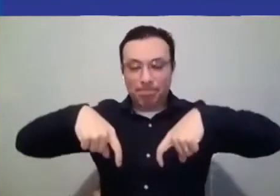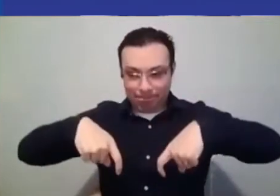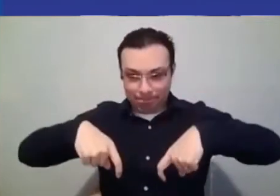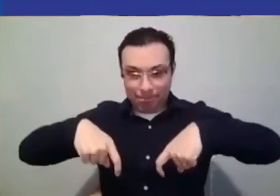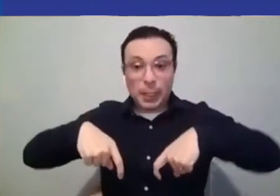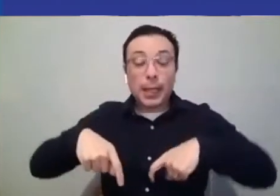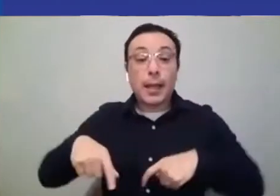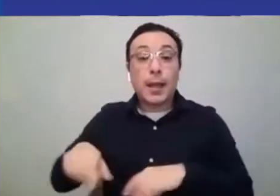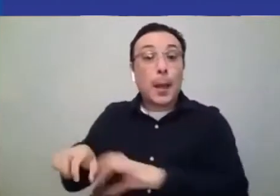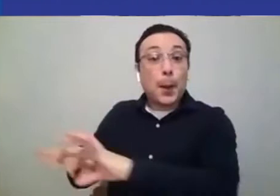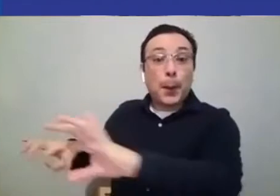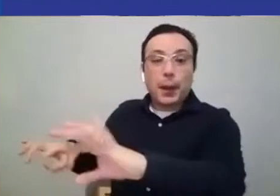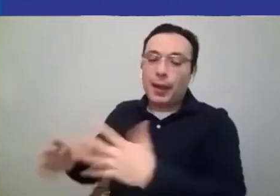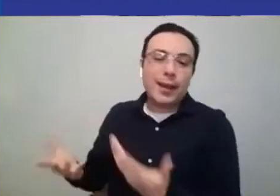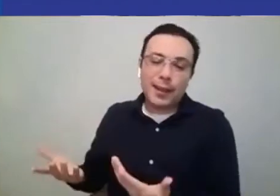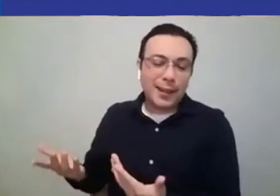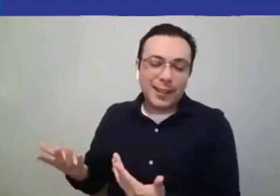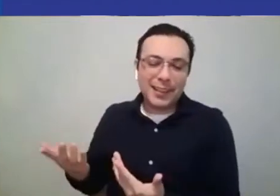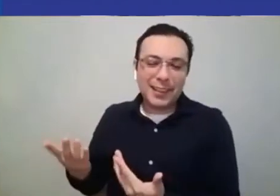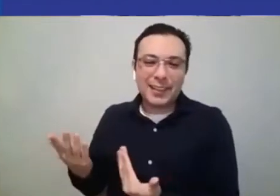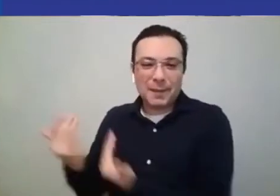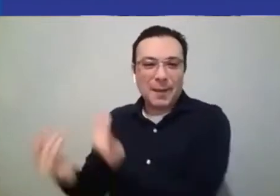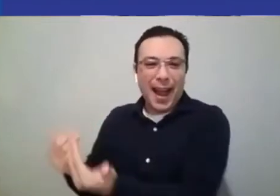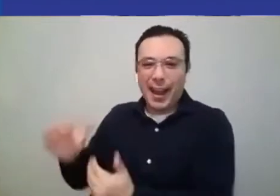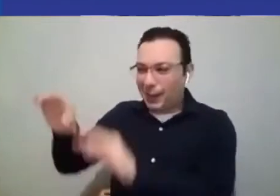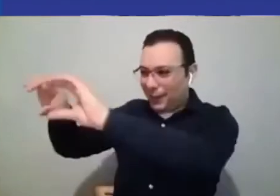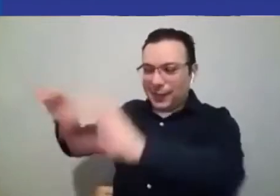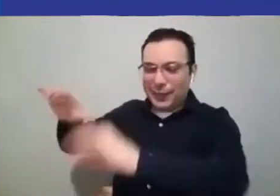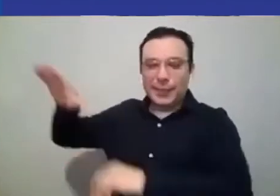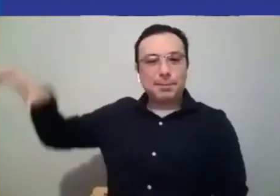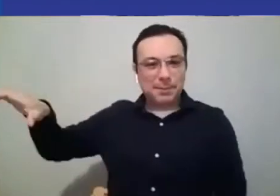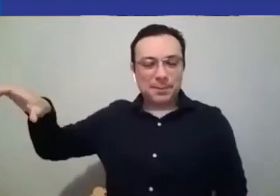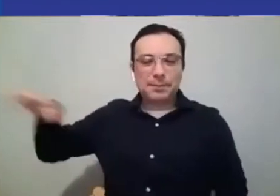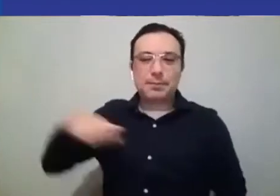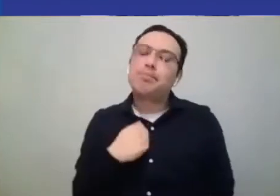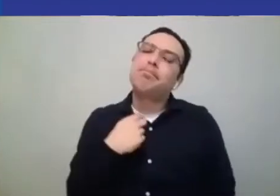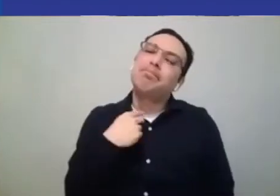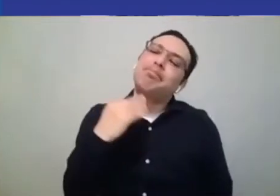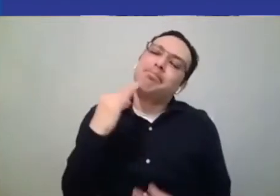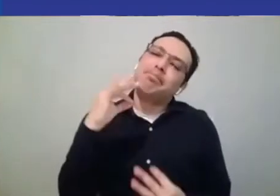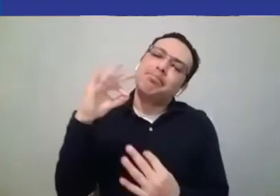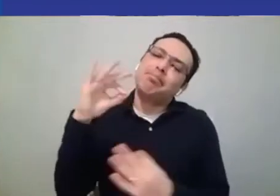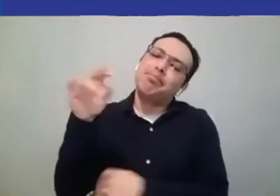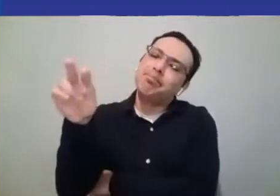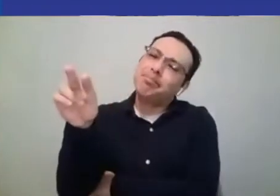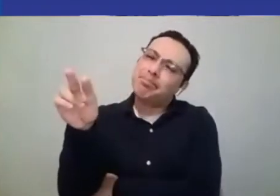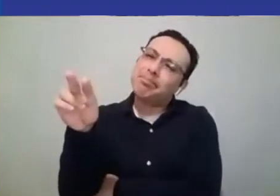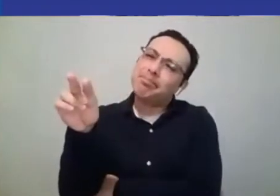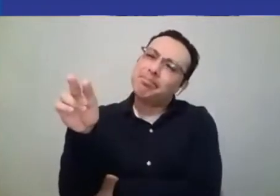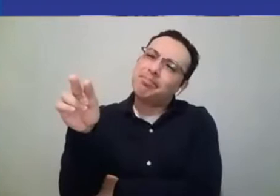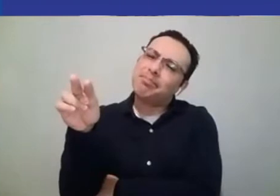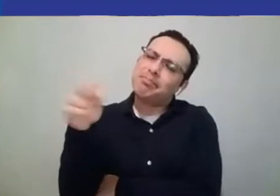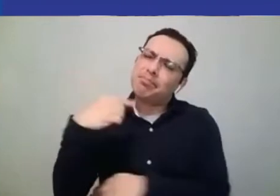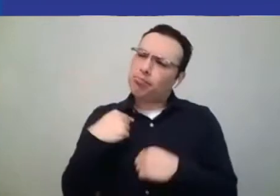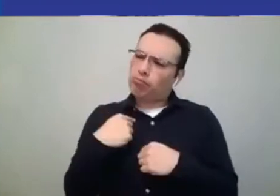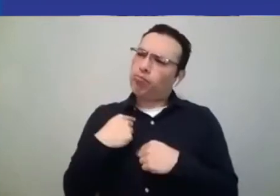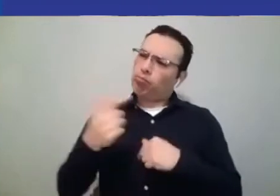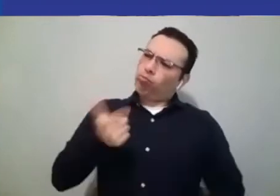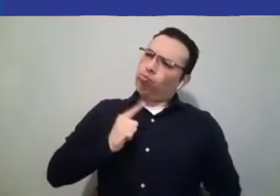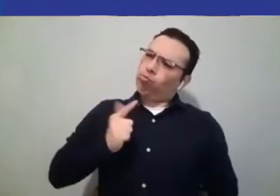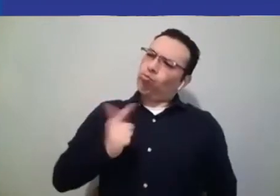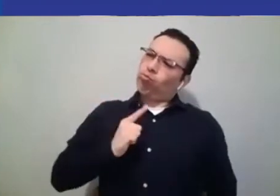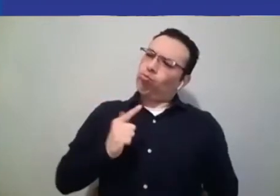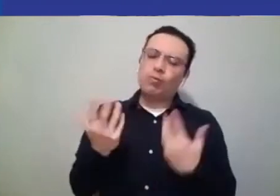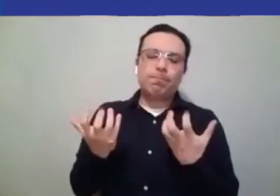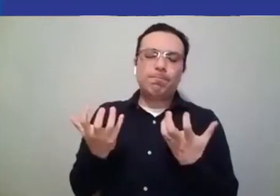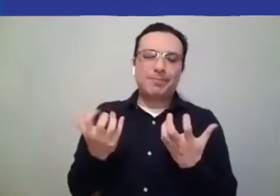and playing some piano track, the bar piano track. And I mean, I remember wanting to join her and just